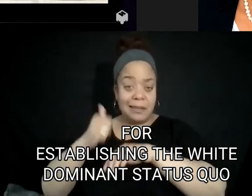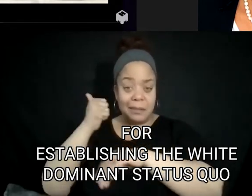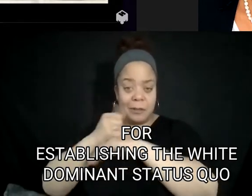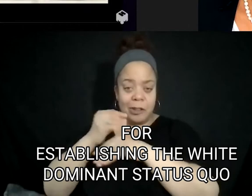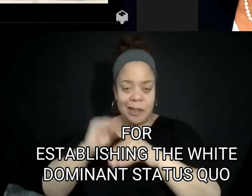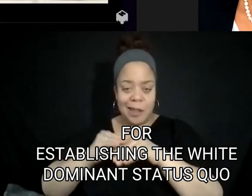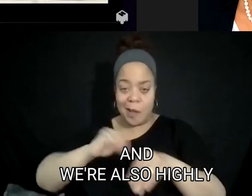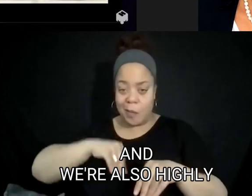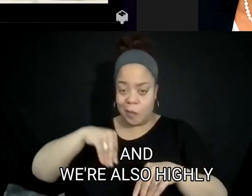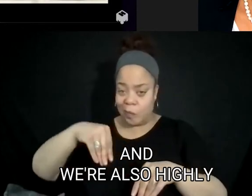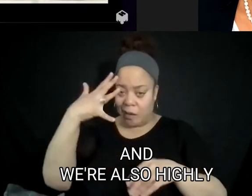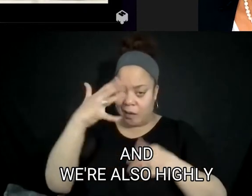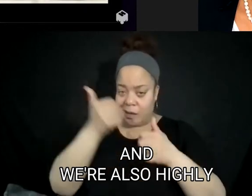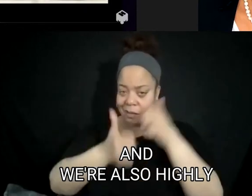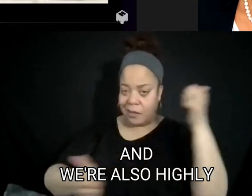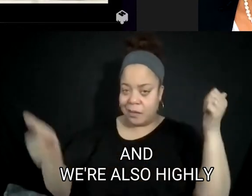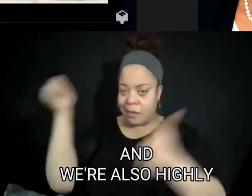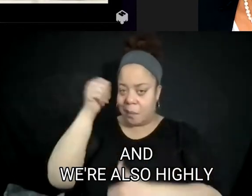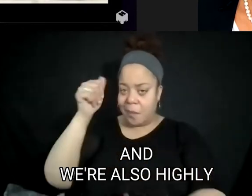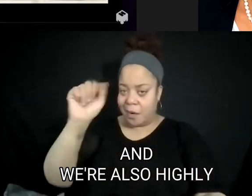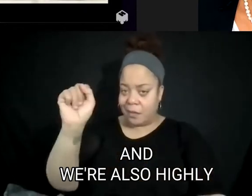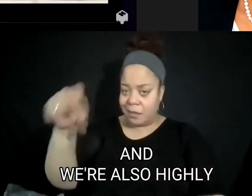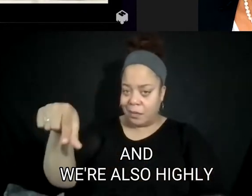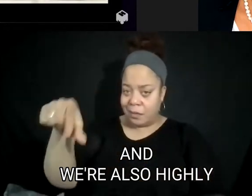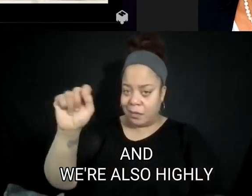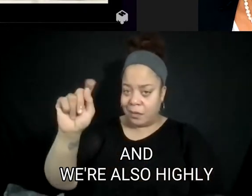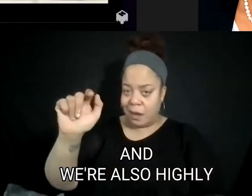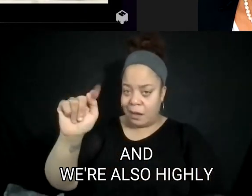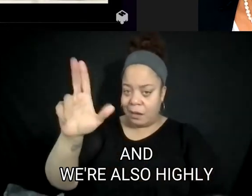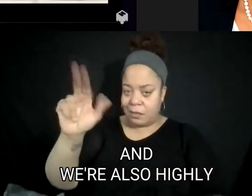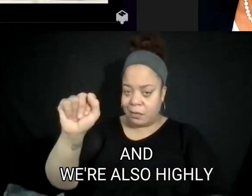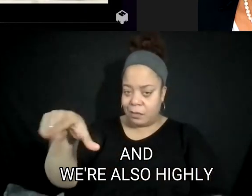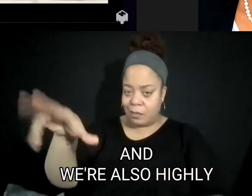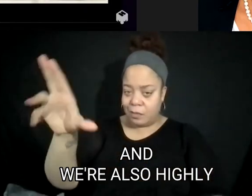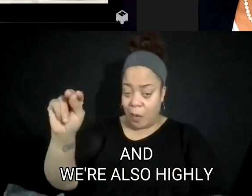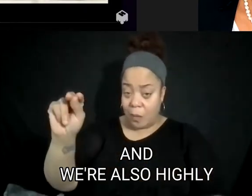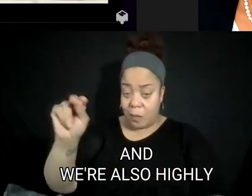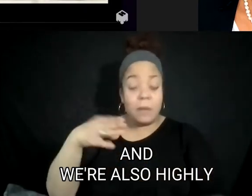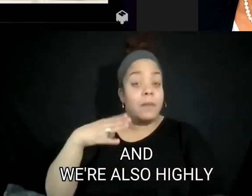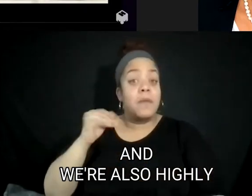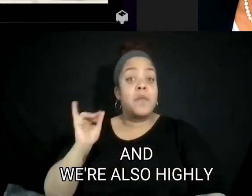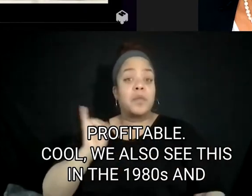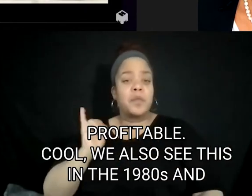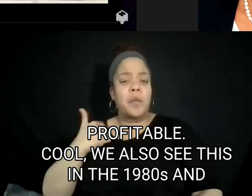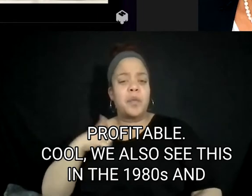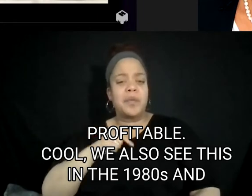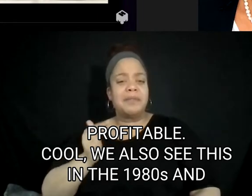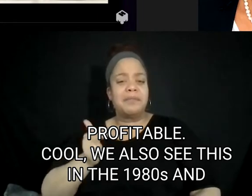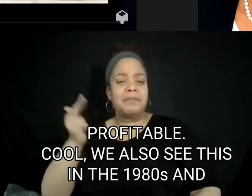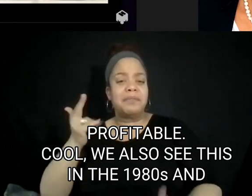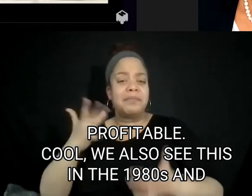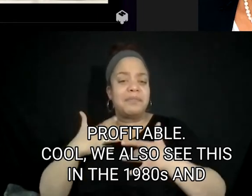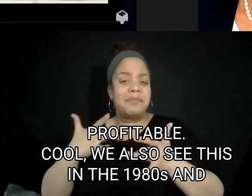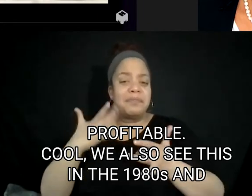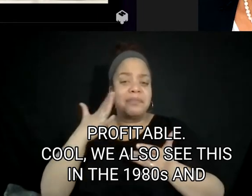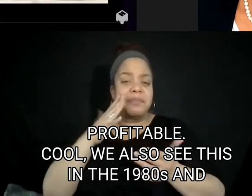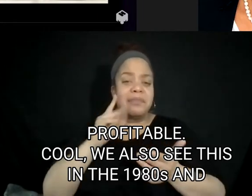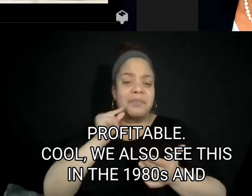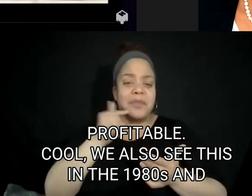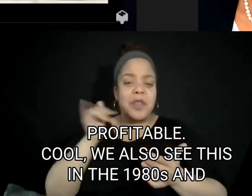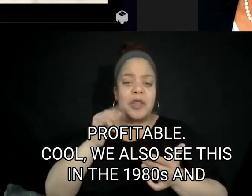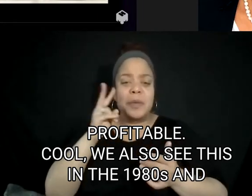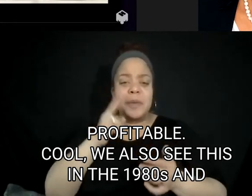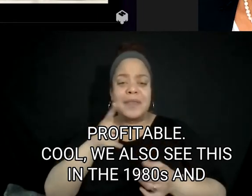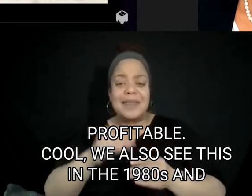Cool. We also see this, you know, in the 1980s and throughout the 1990s with the declaration of the war on drugs,